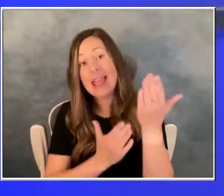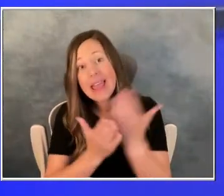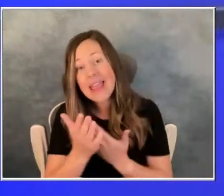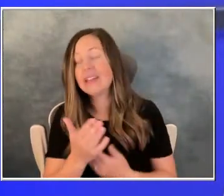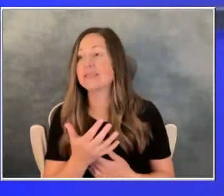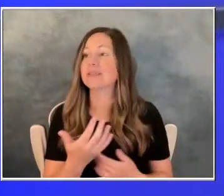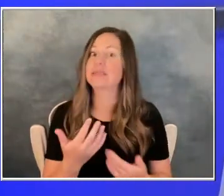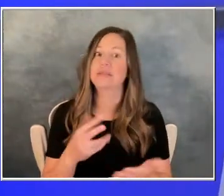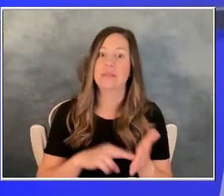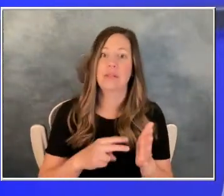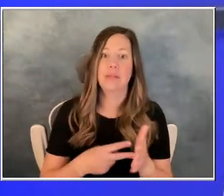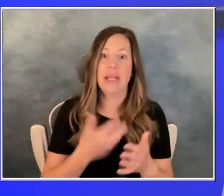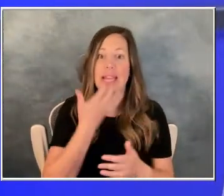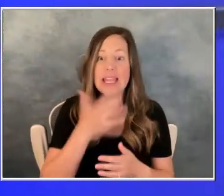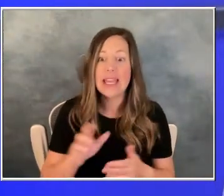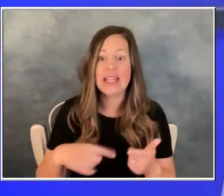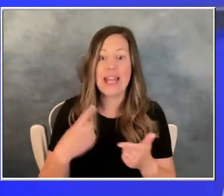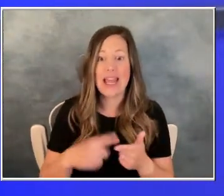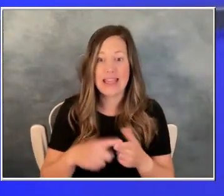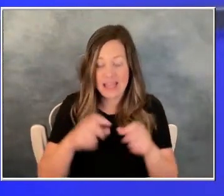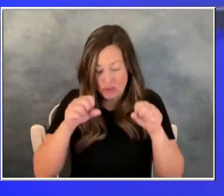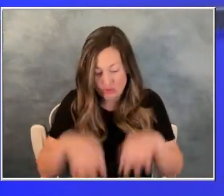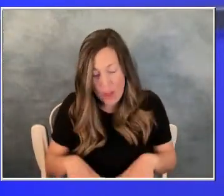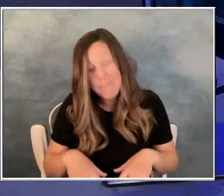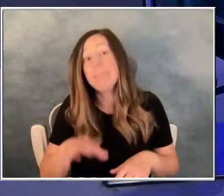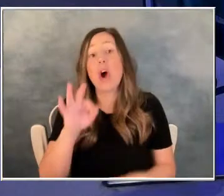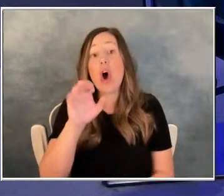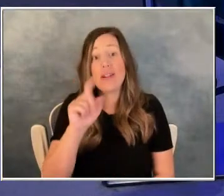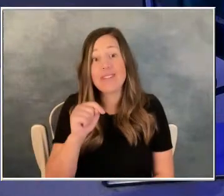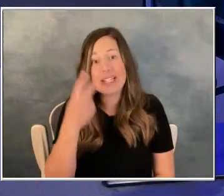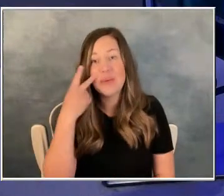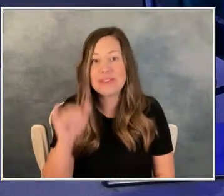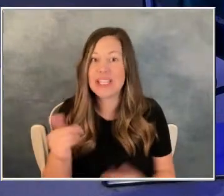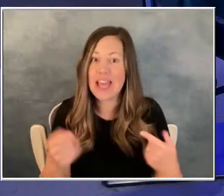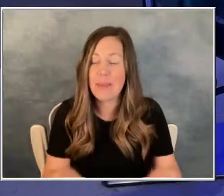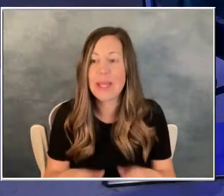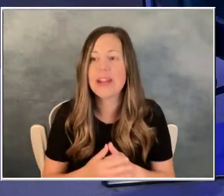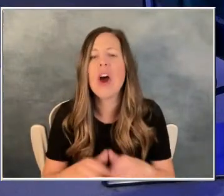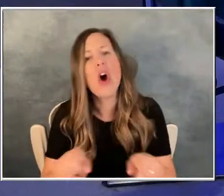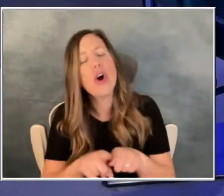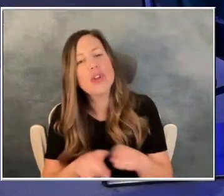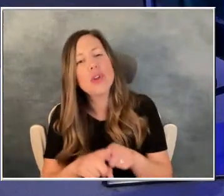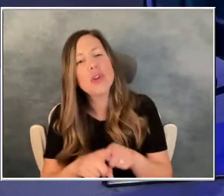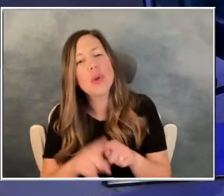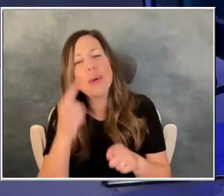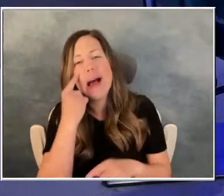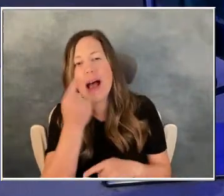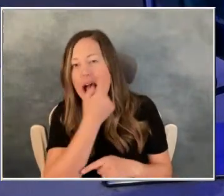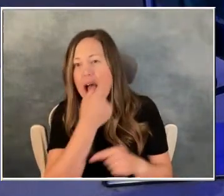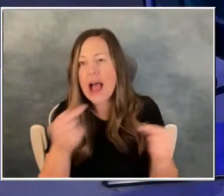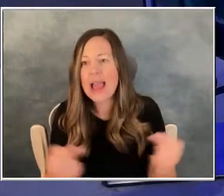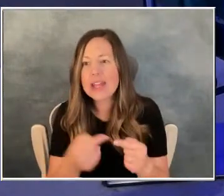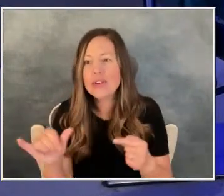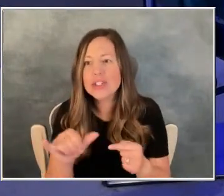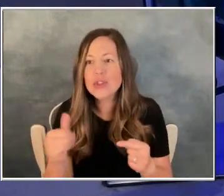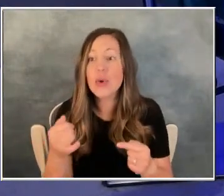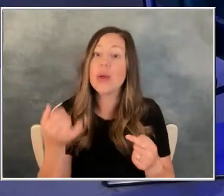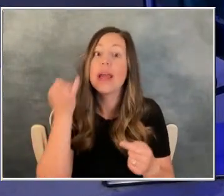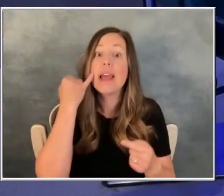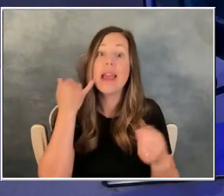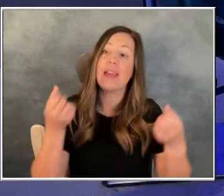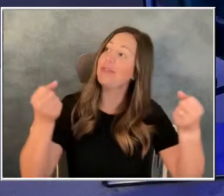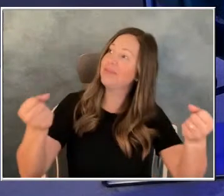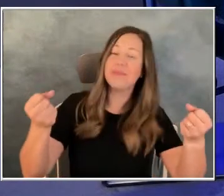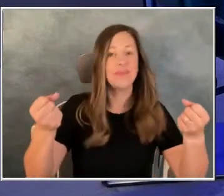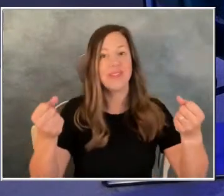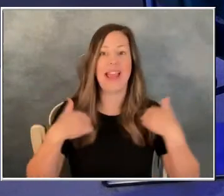kids just drop them on the feet. We have seen that. I worry about eye injuries when I see little kids. They Waving. double fist the sparklers, and then they're running